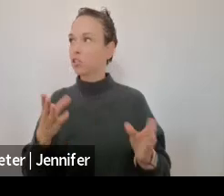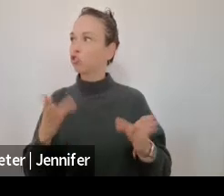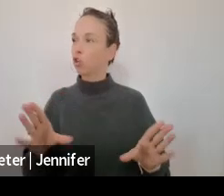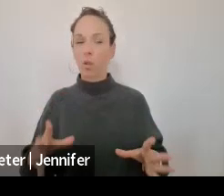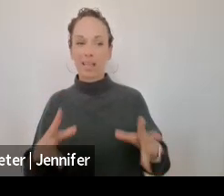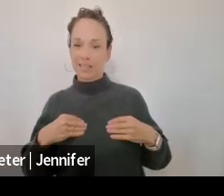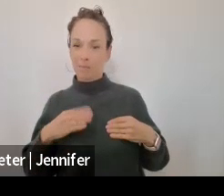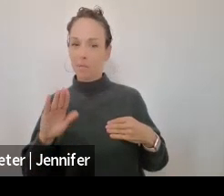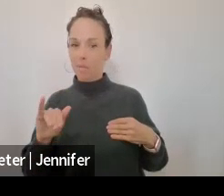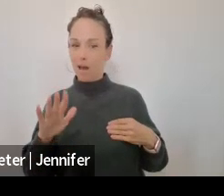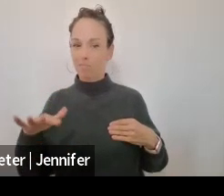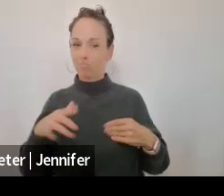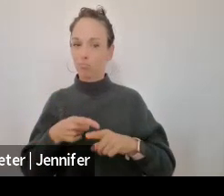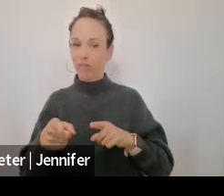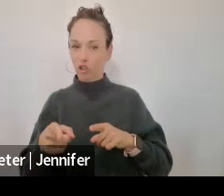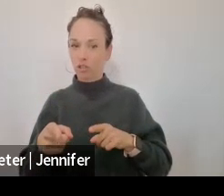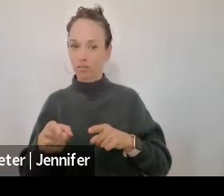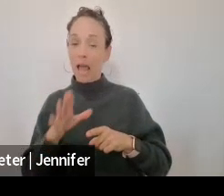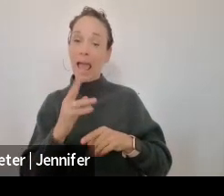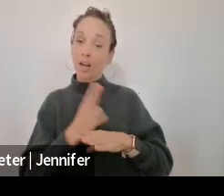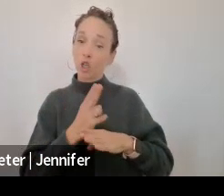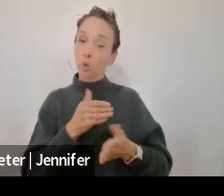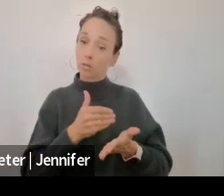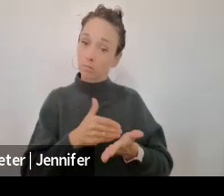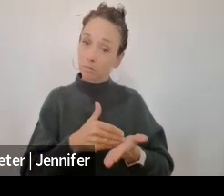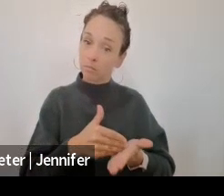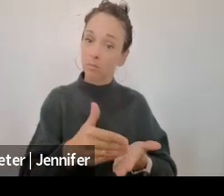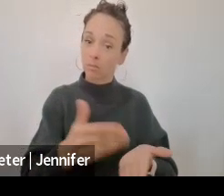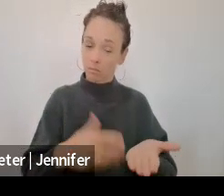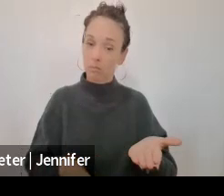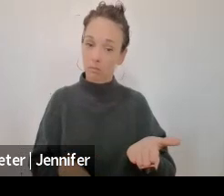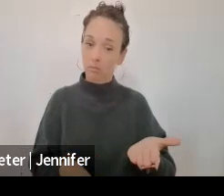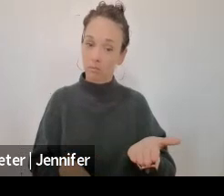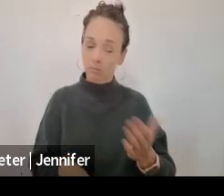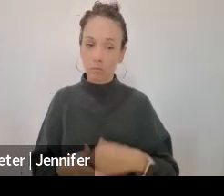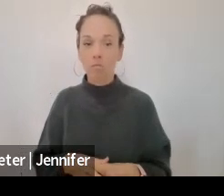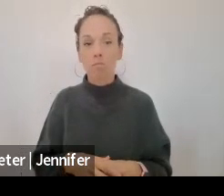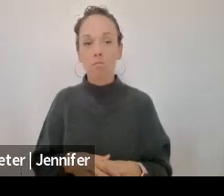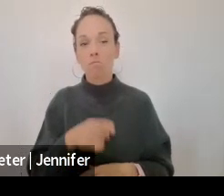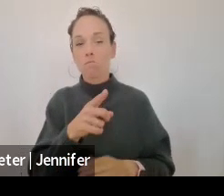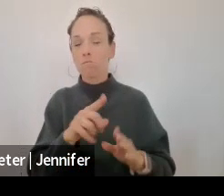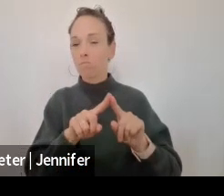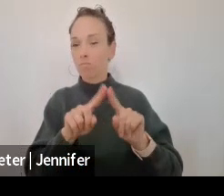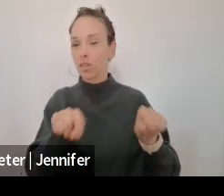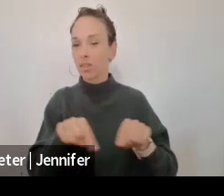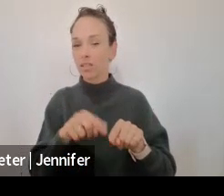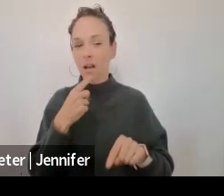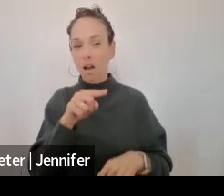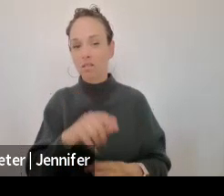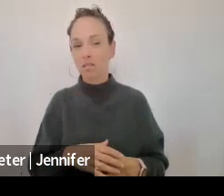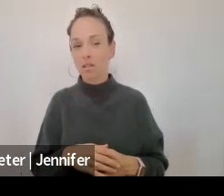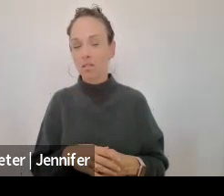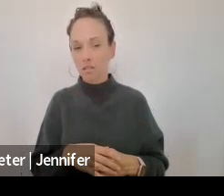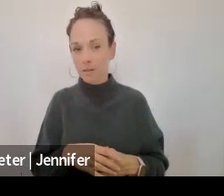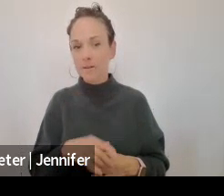and, as I indicated, used repeatedly over time. In addition, as indicated on the slide, these